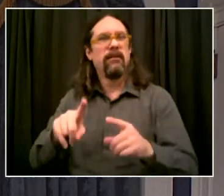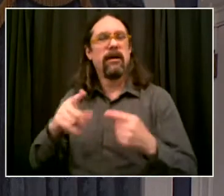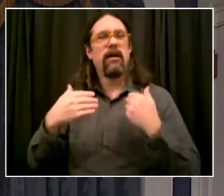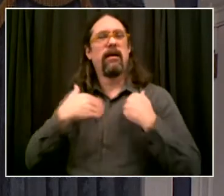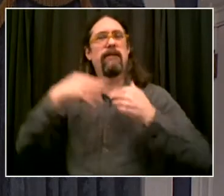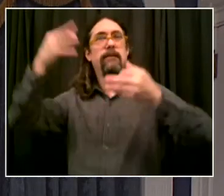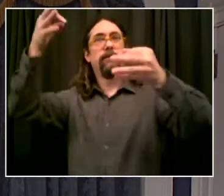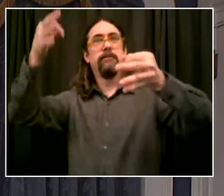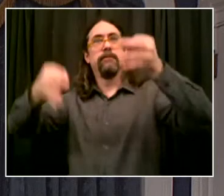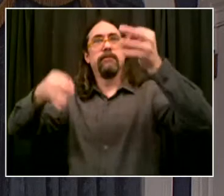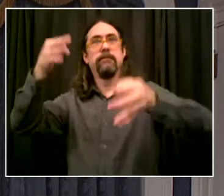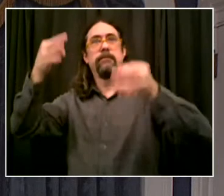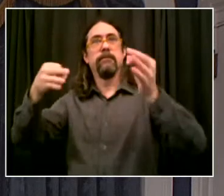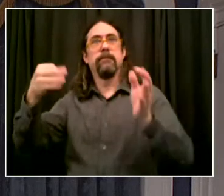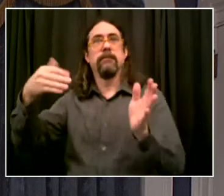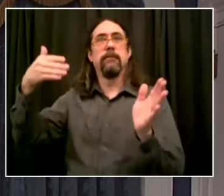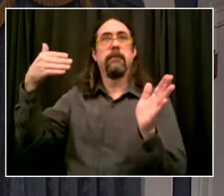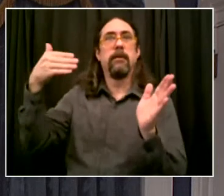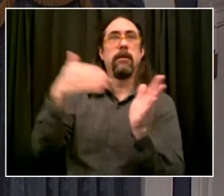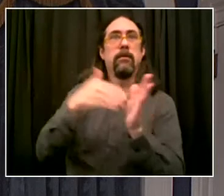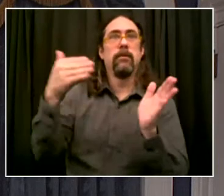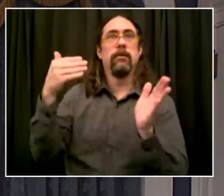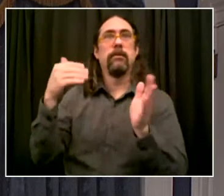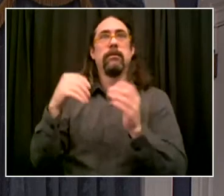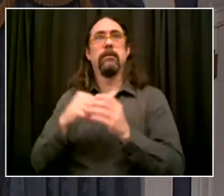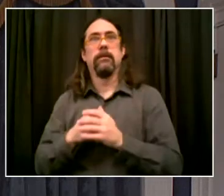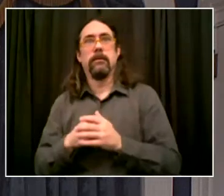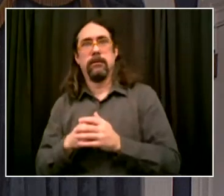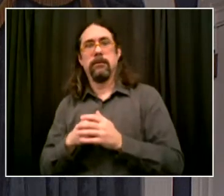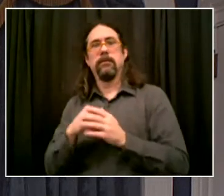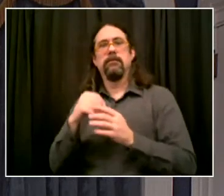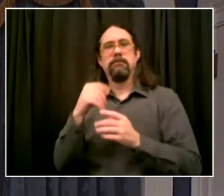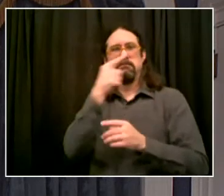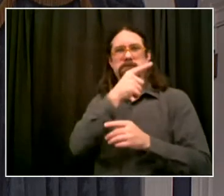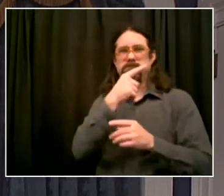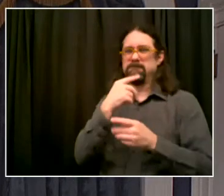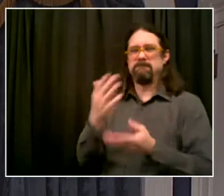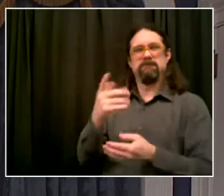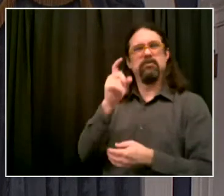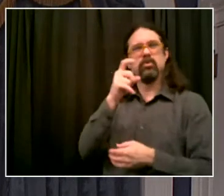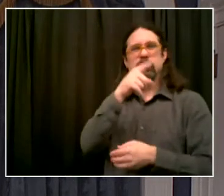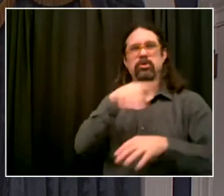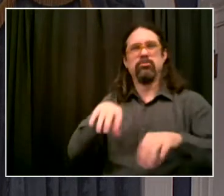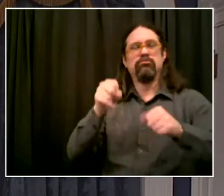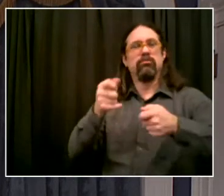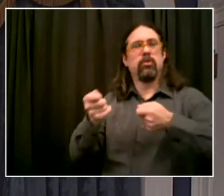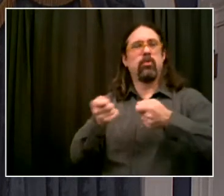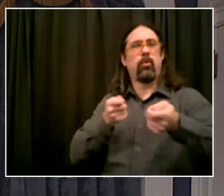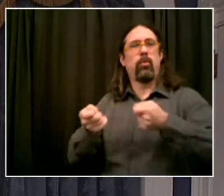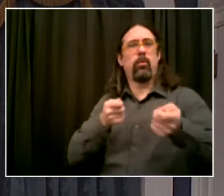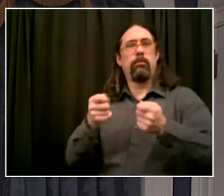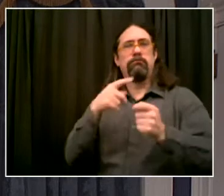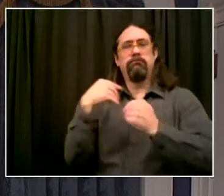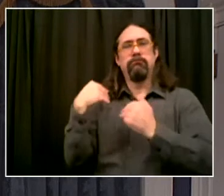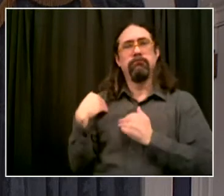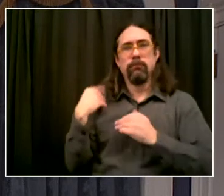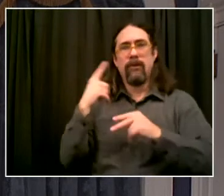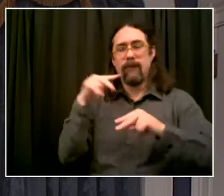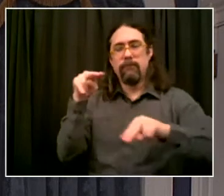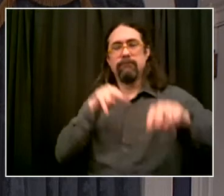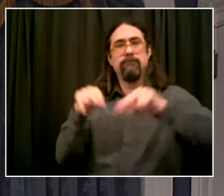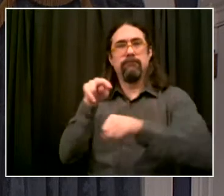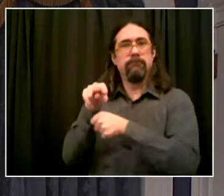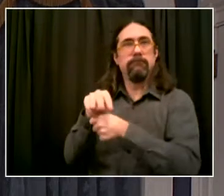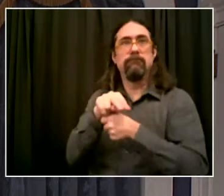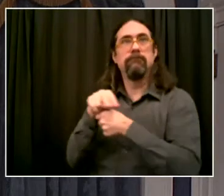way it's spelled out, although I could see how you might make that interpretation. I know you've spoken about this before, but I was